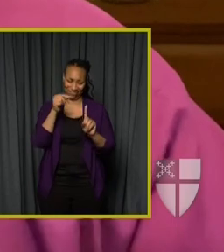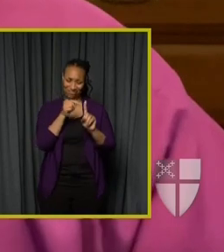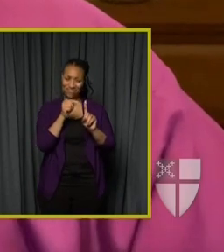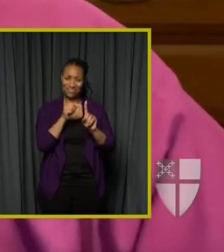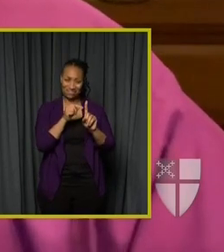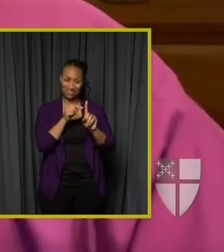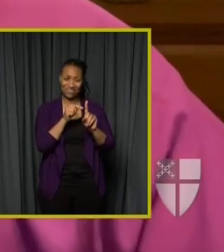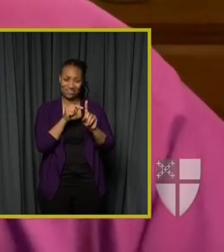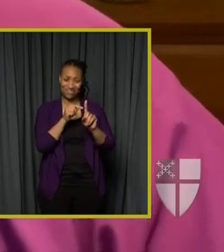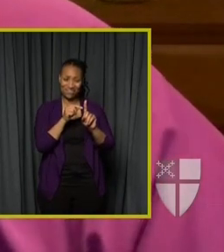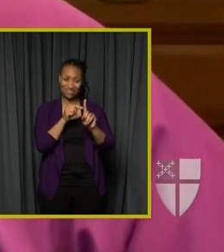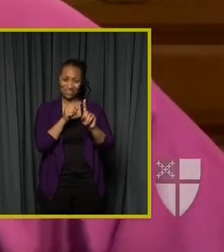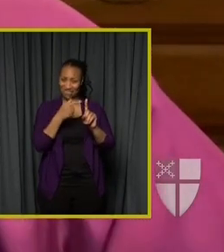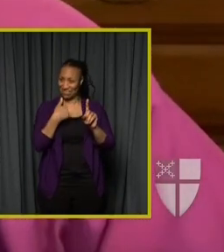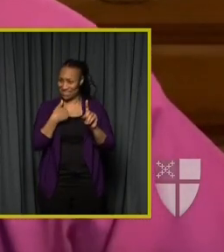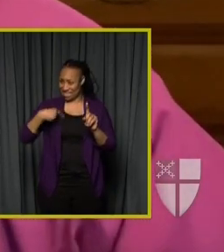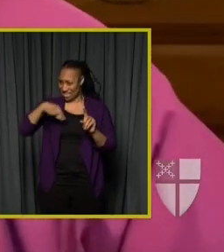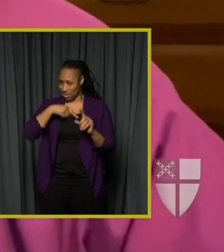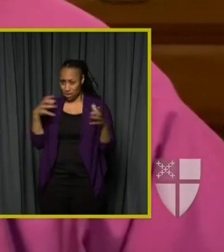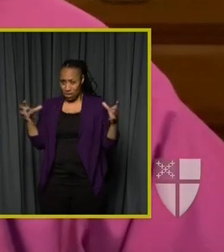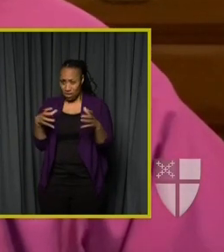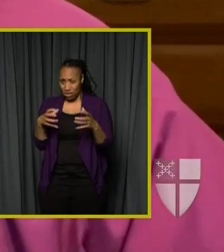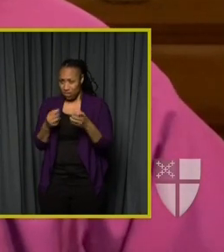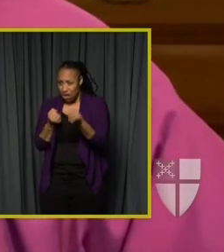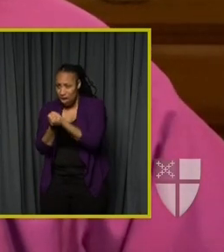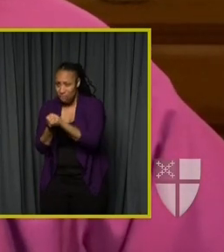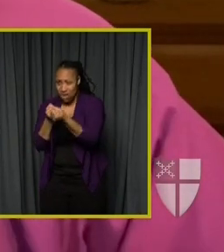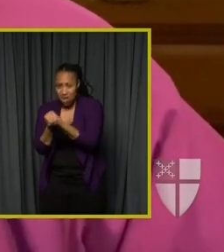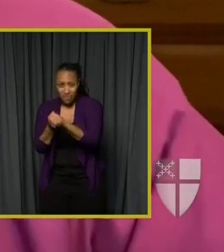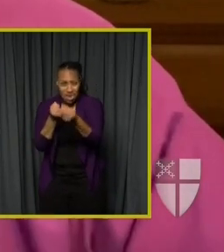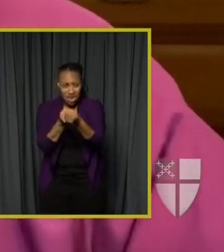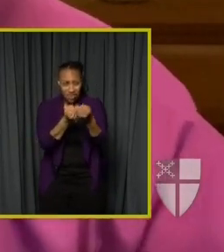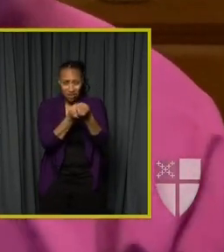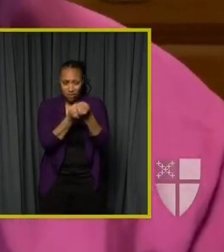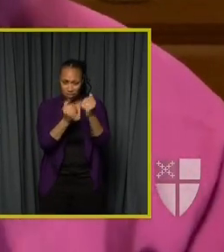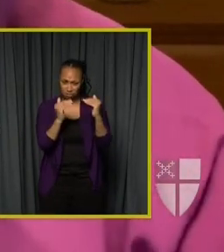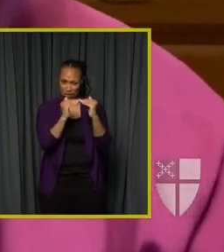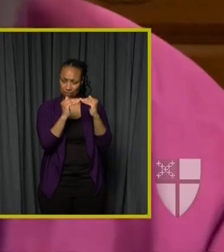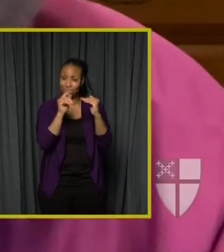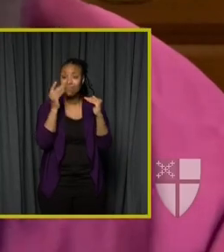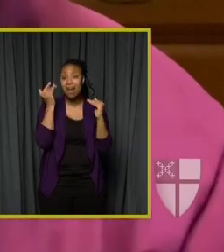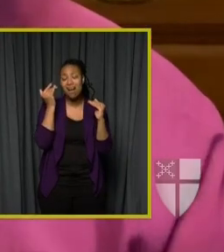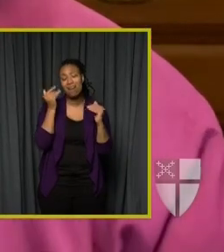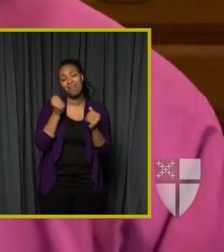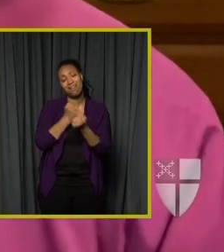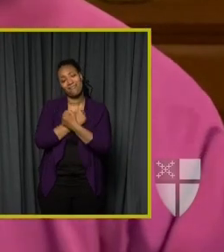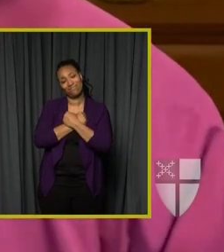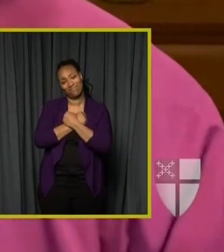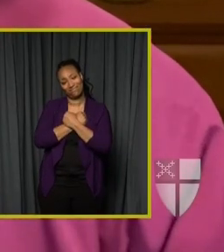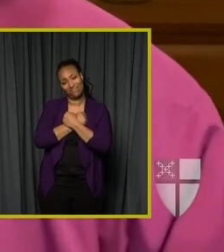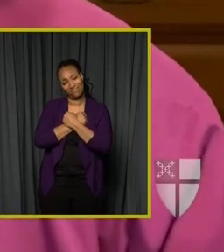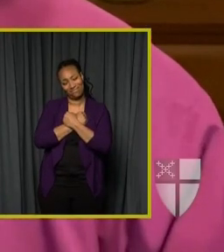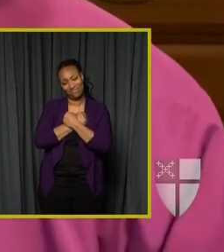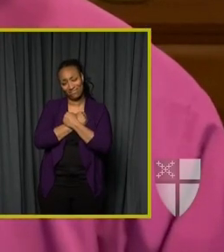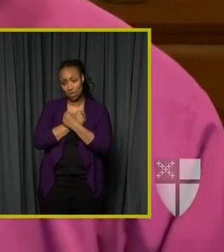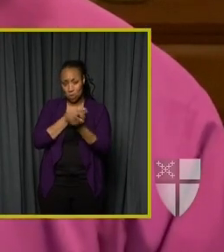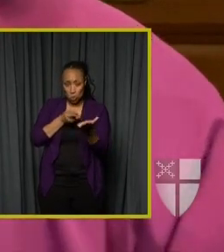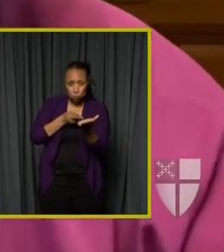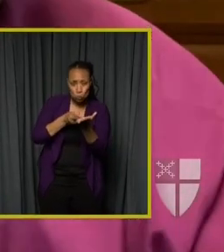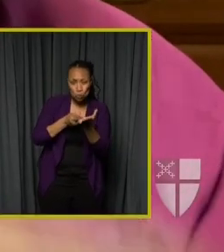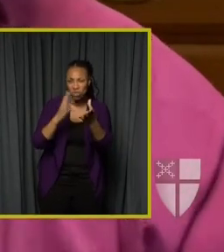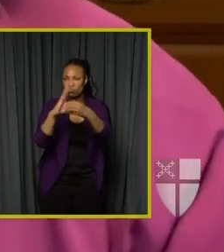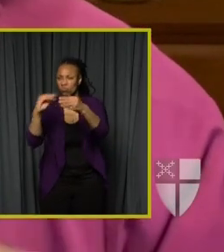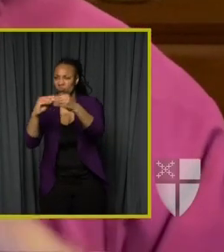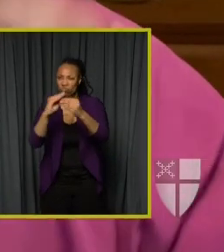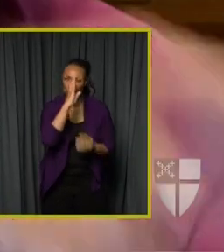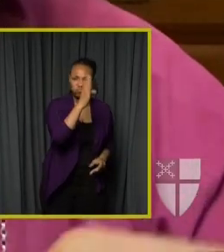We advocate for justice because we love. We speak painful truth because we love.